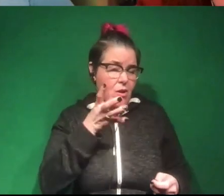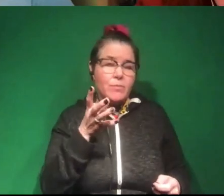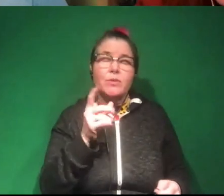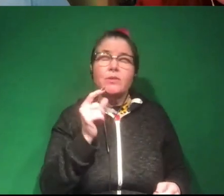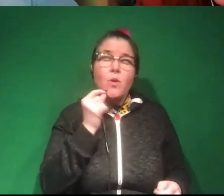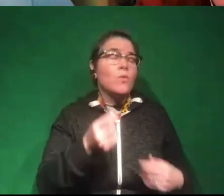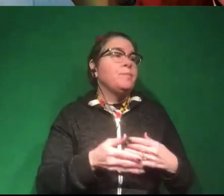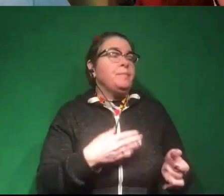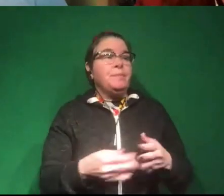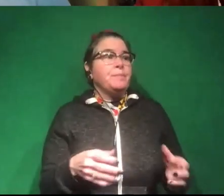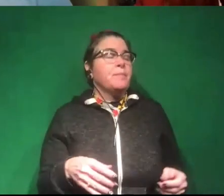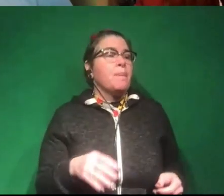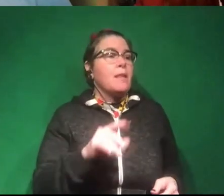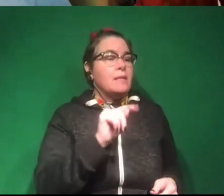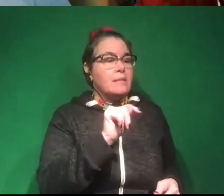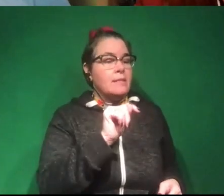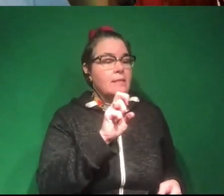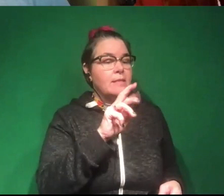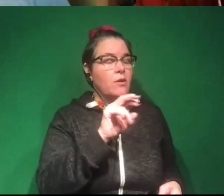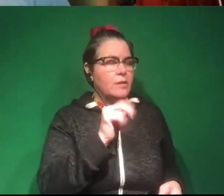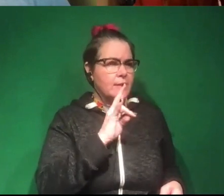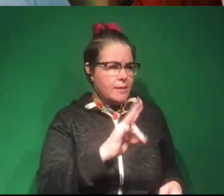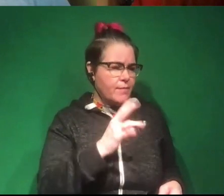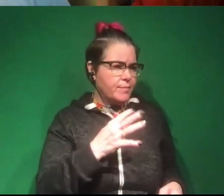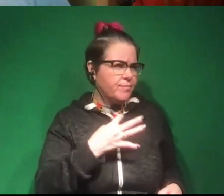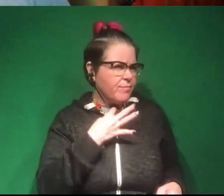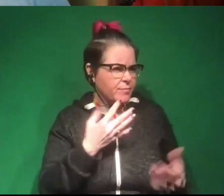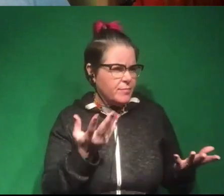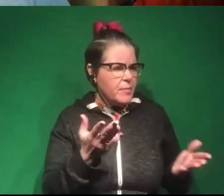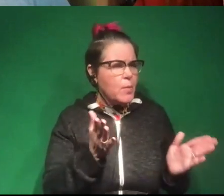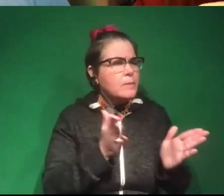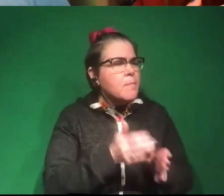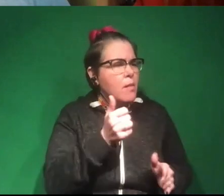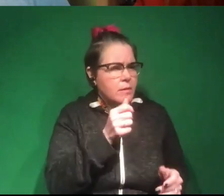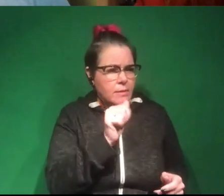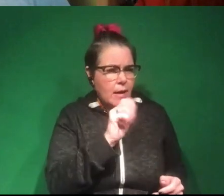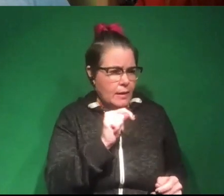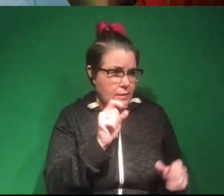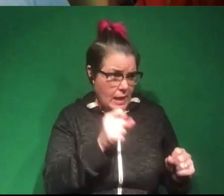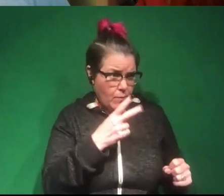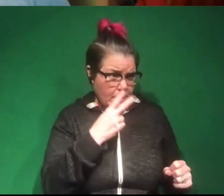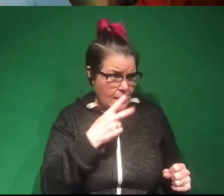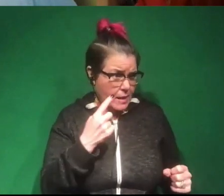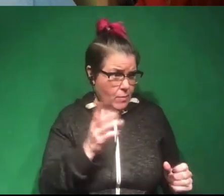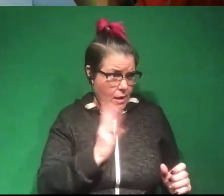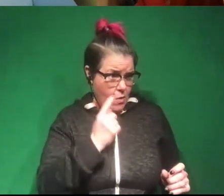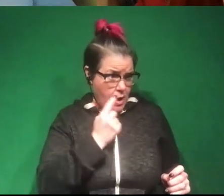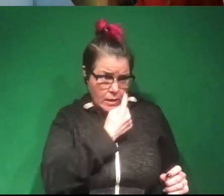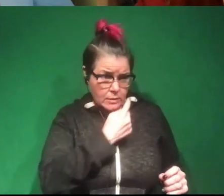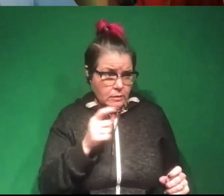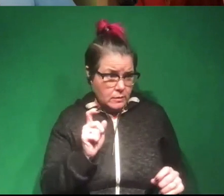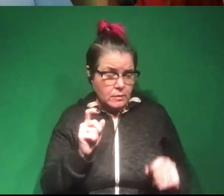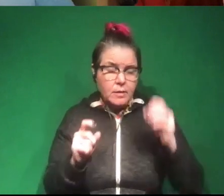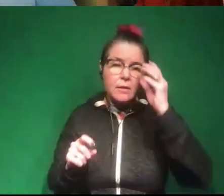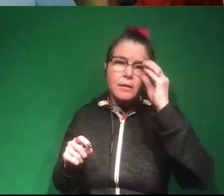Okay, Taryn, age 7, would like to know, what are the smallest ants, and can we see them with our eyes?